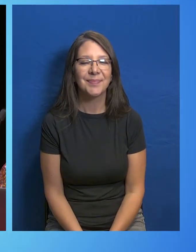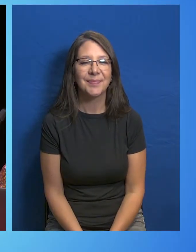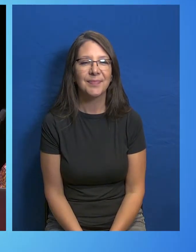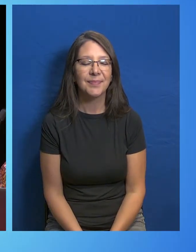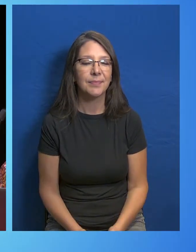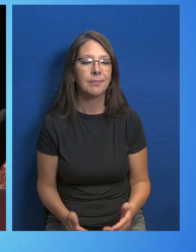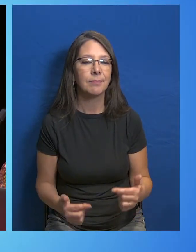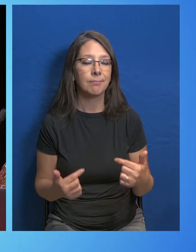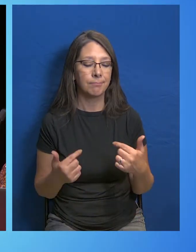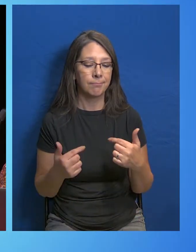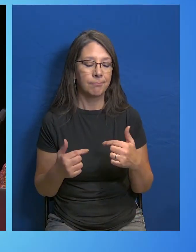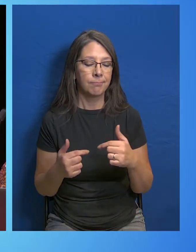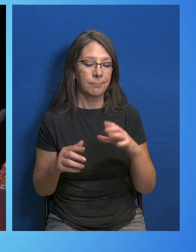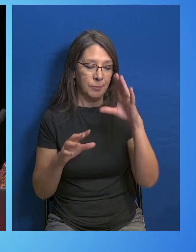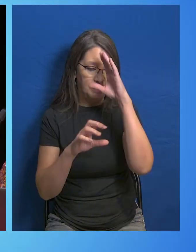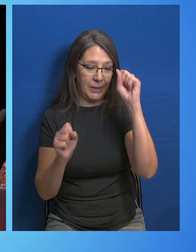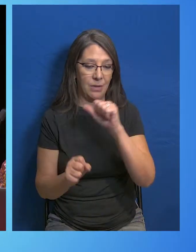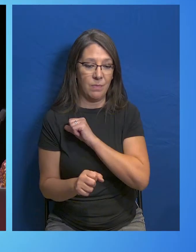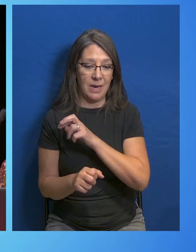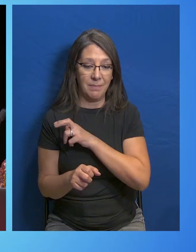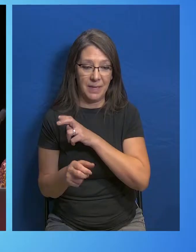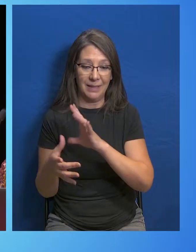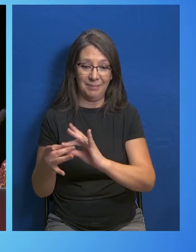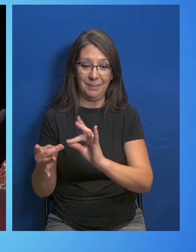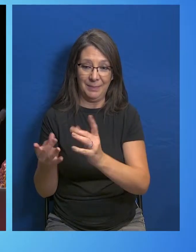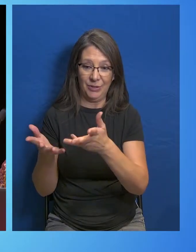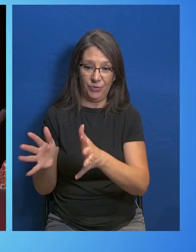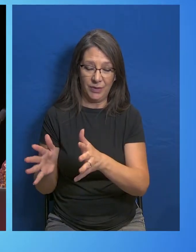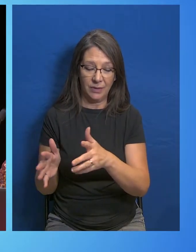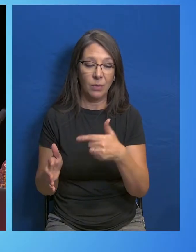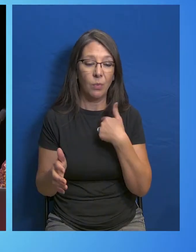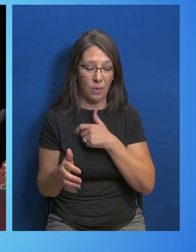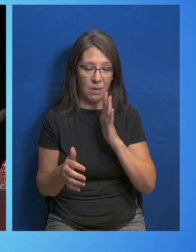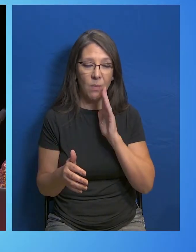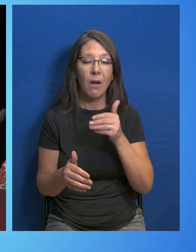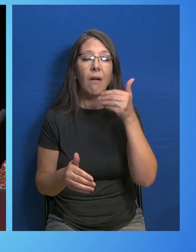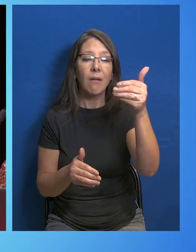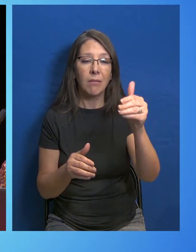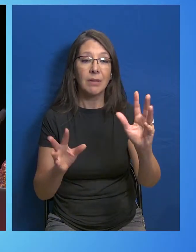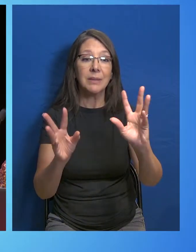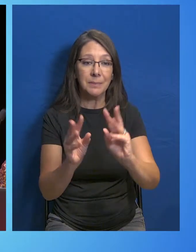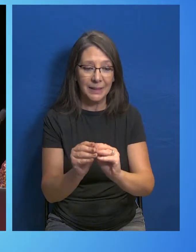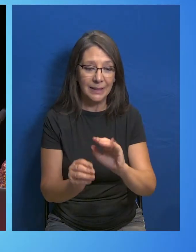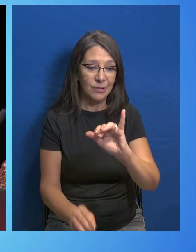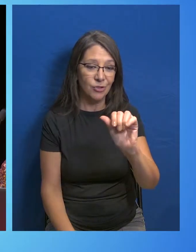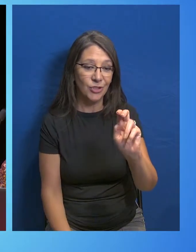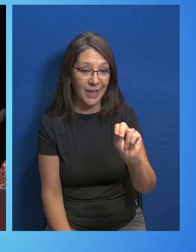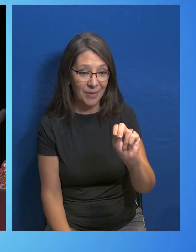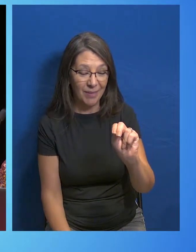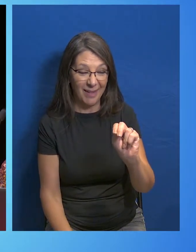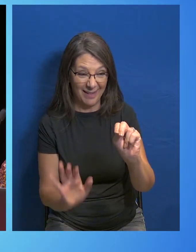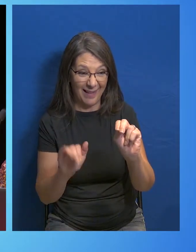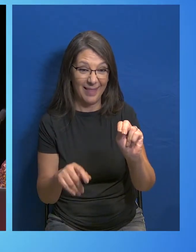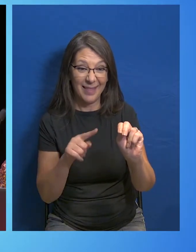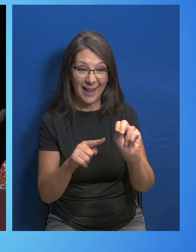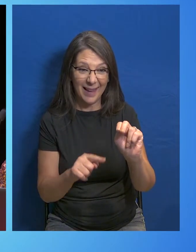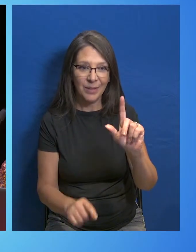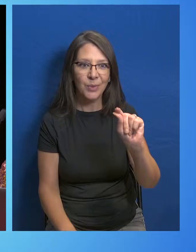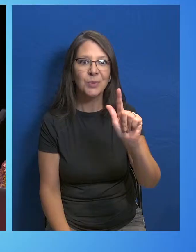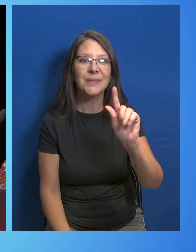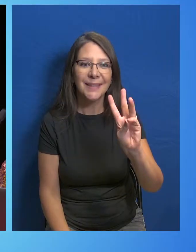As Superintendent Reichman mentioned, the next time we all meet for the January board meeting, it'll be 2026.